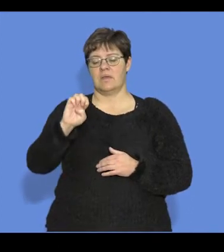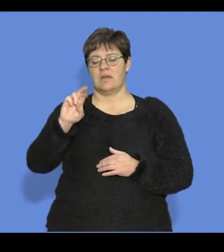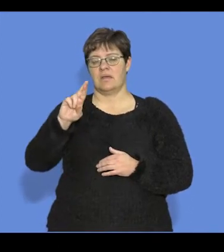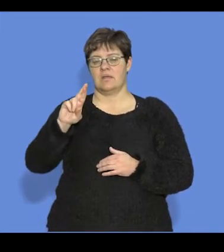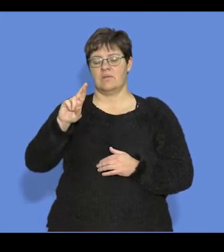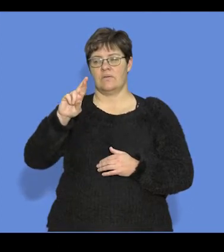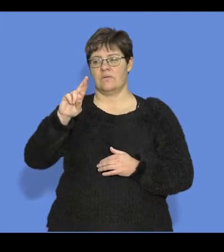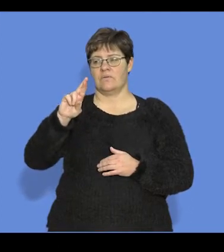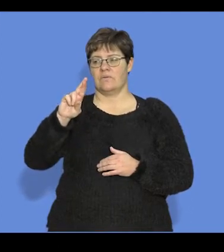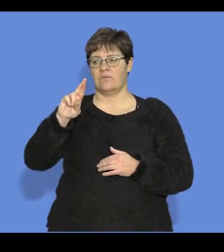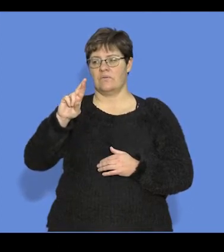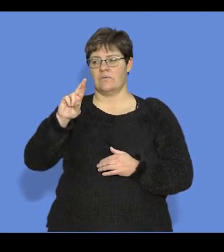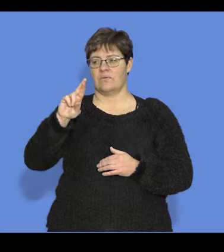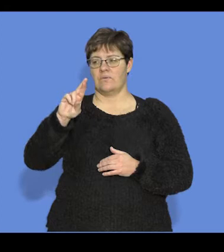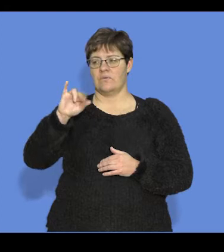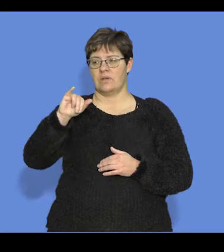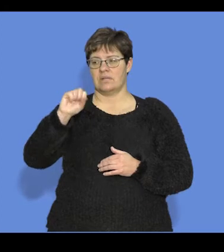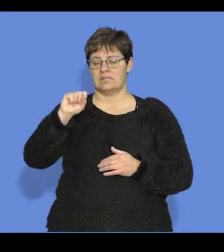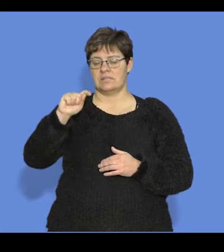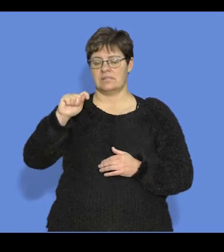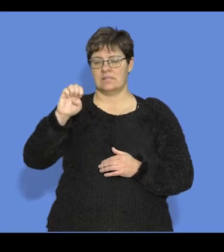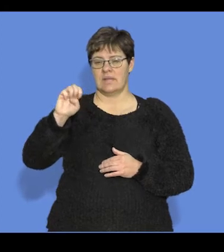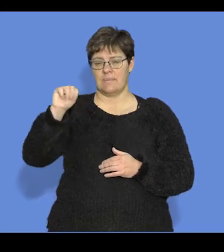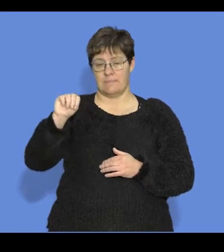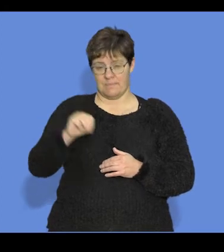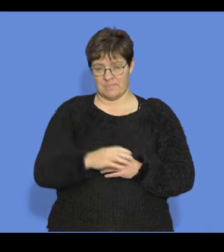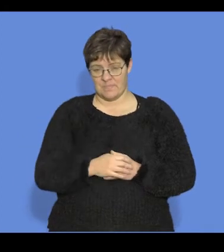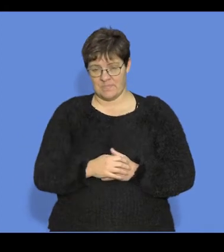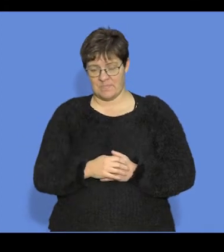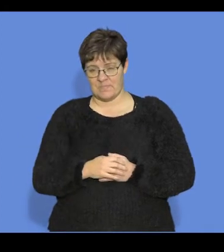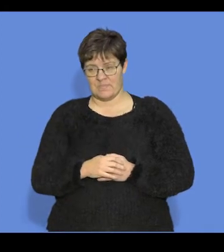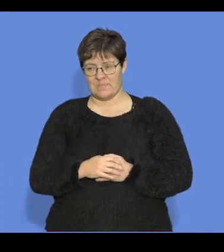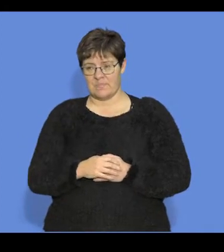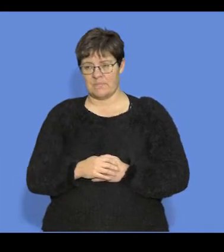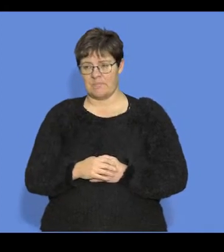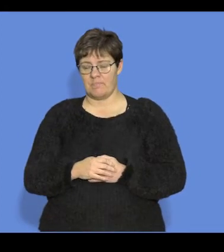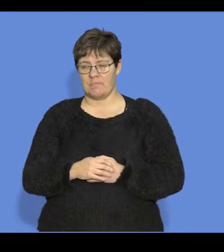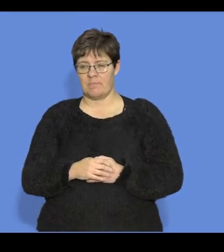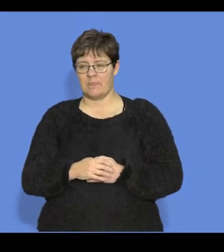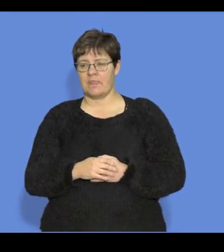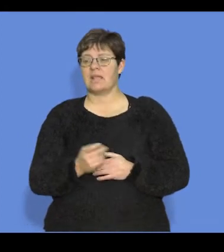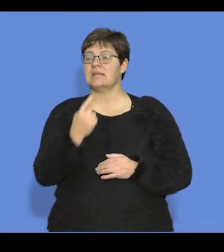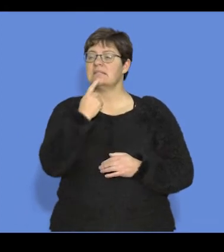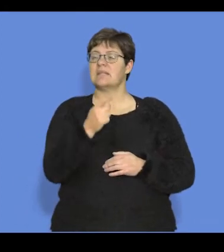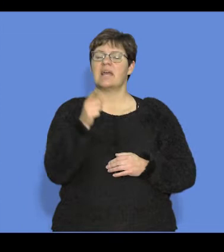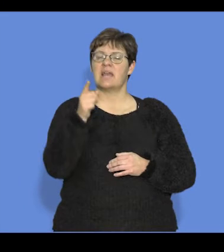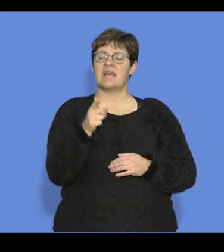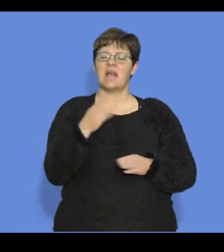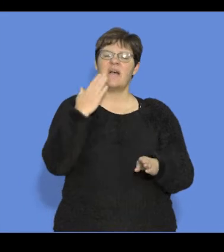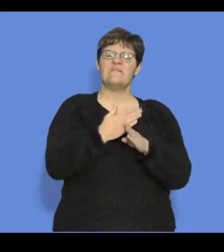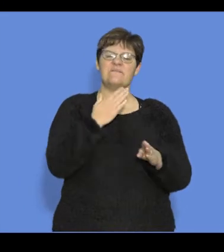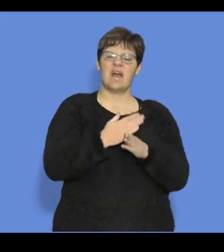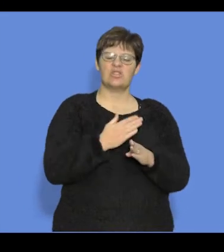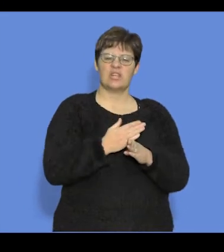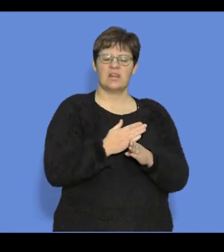meristematic cells. It's obviously the meristem. Okay, then it goes further. It says what is the